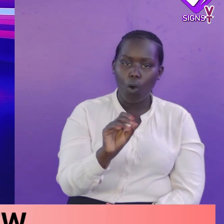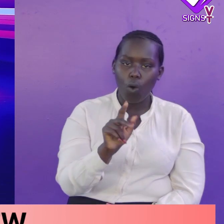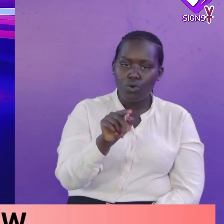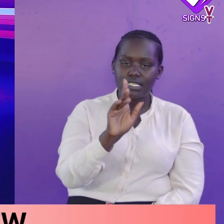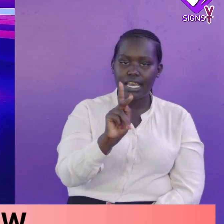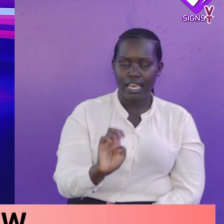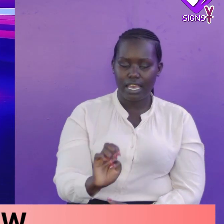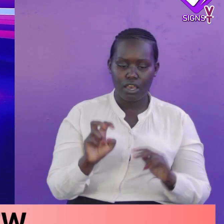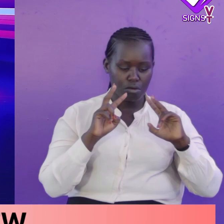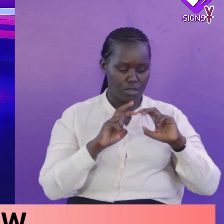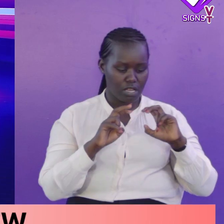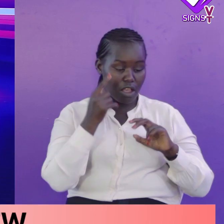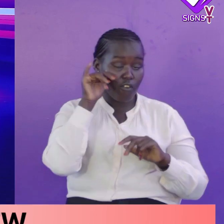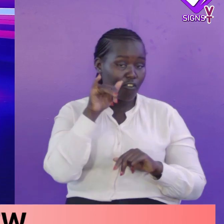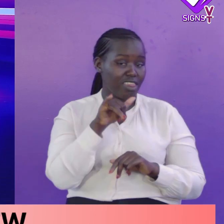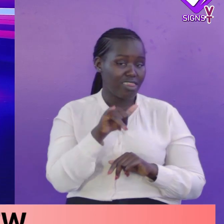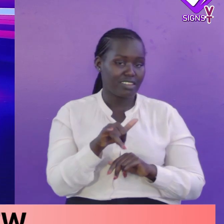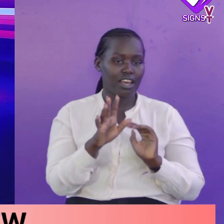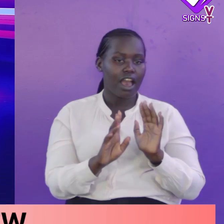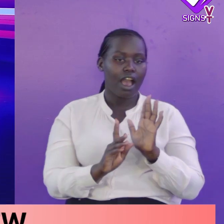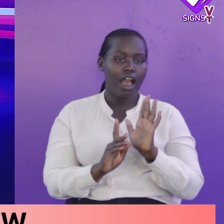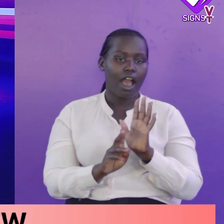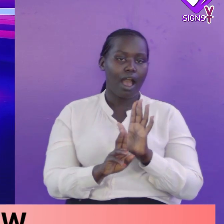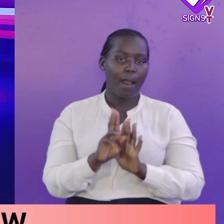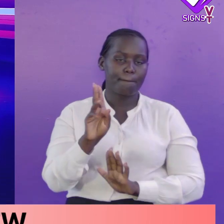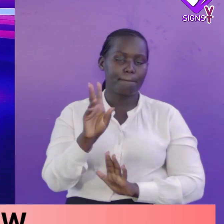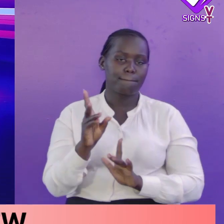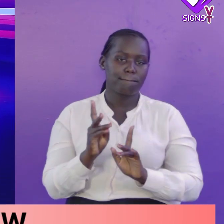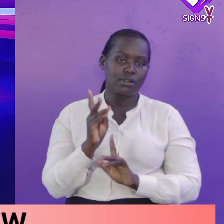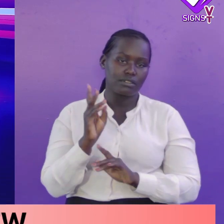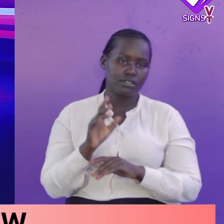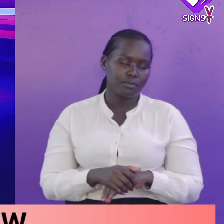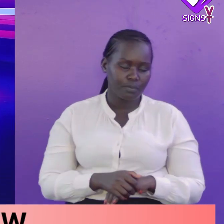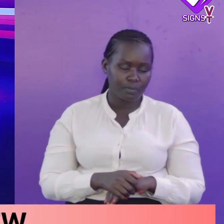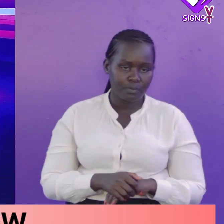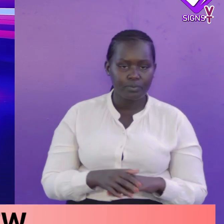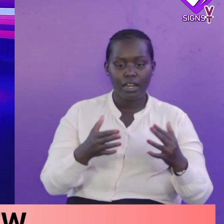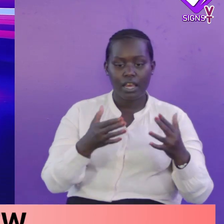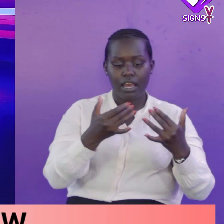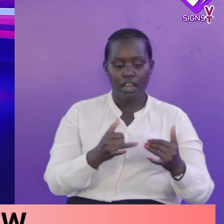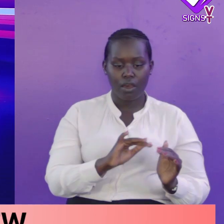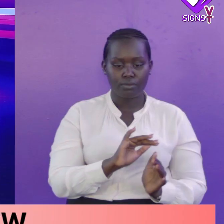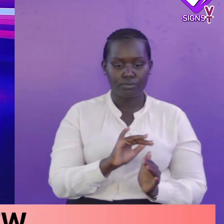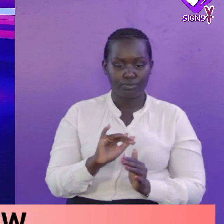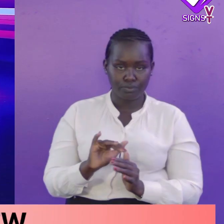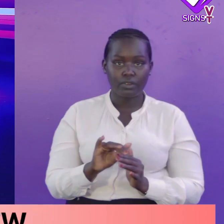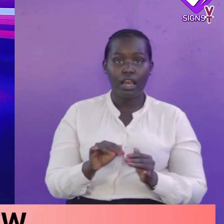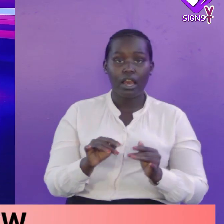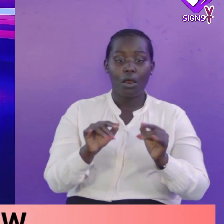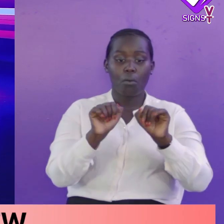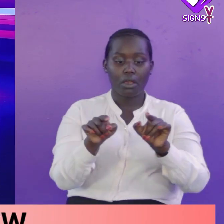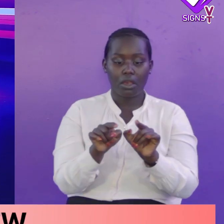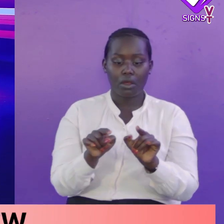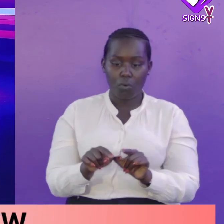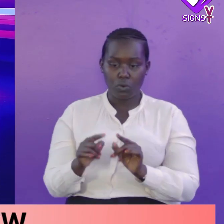www.sciencetv.co.ke, to look at those updates. So apart from that, we can also talk